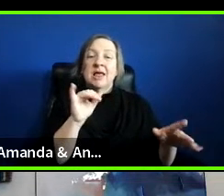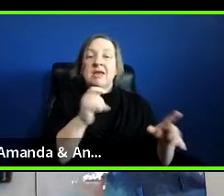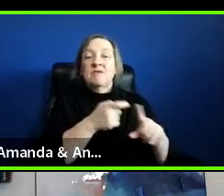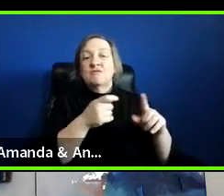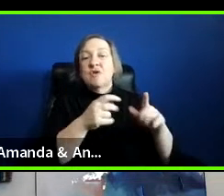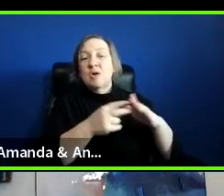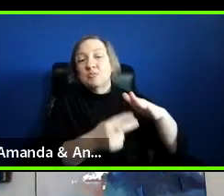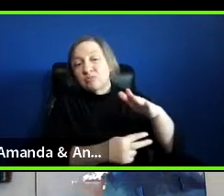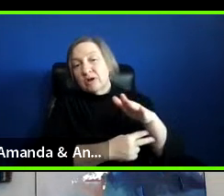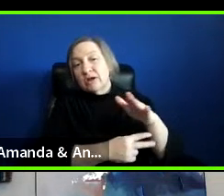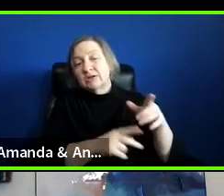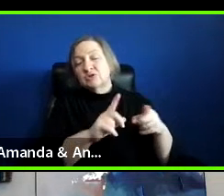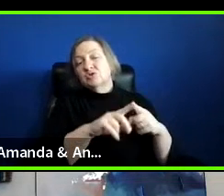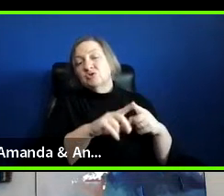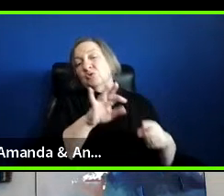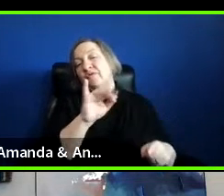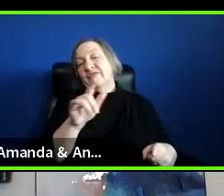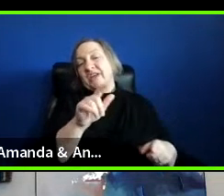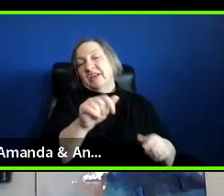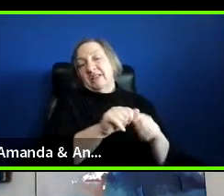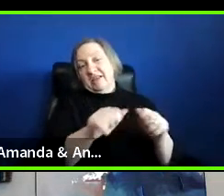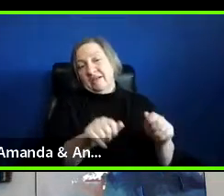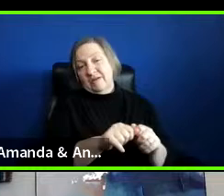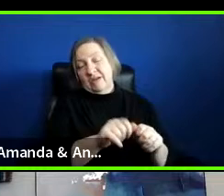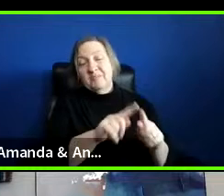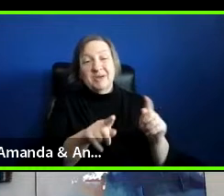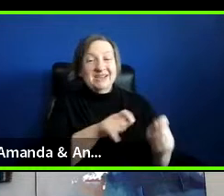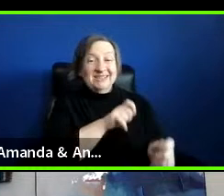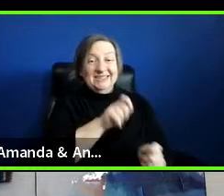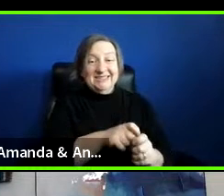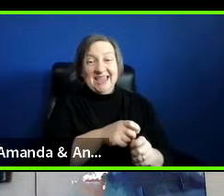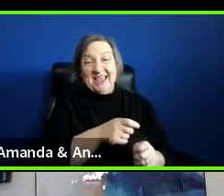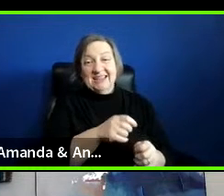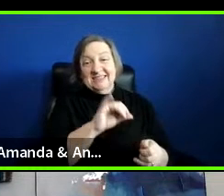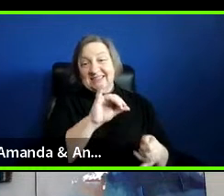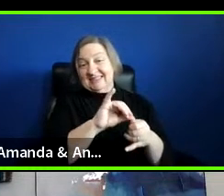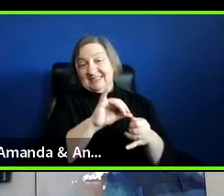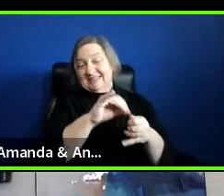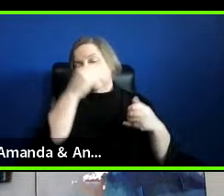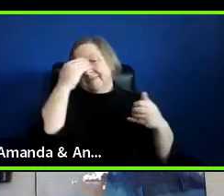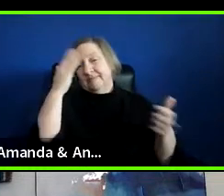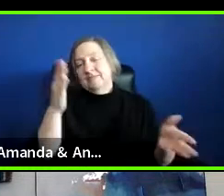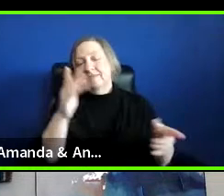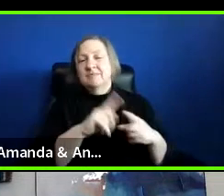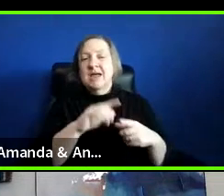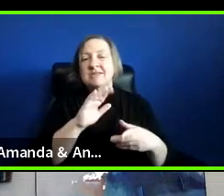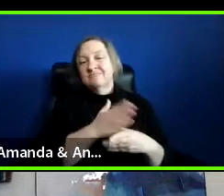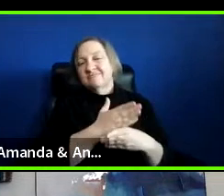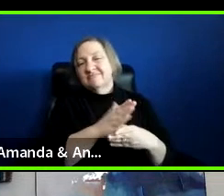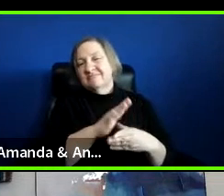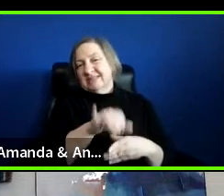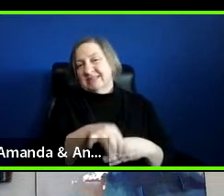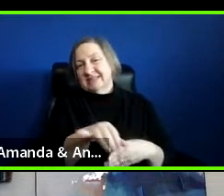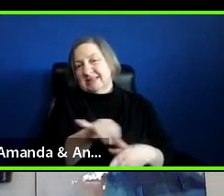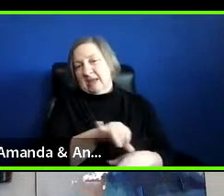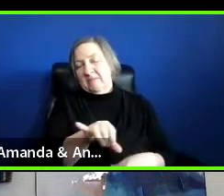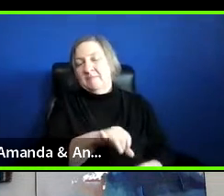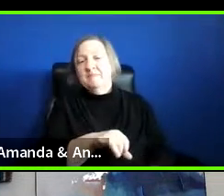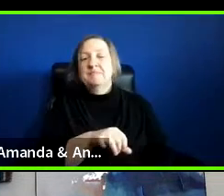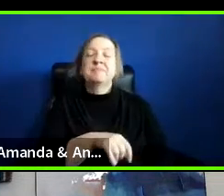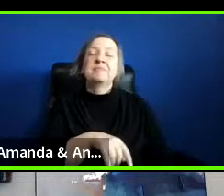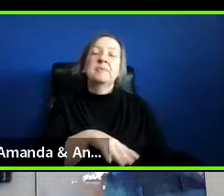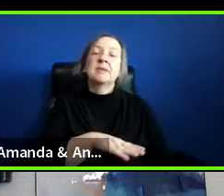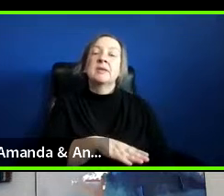a fill area. Just don't have the exact heights at this point, but it's going to be in that range. And on